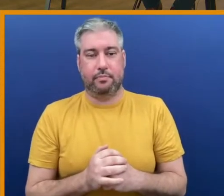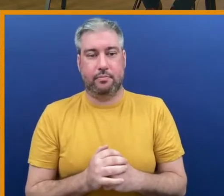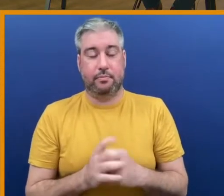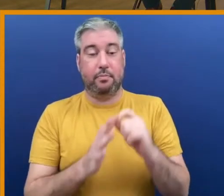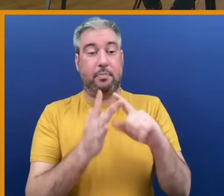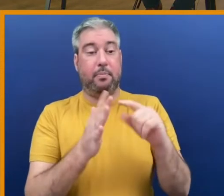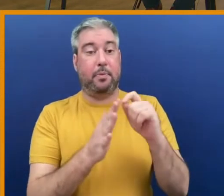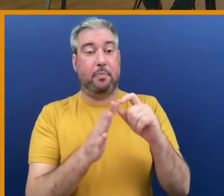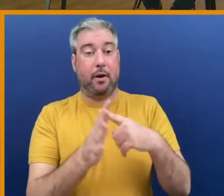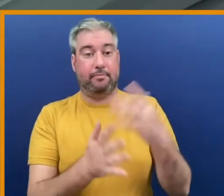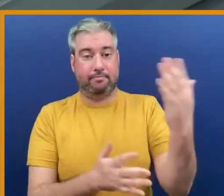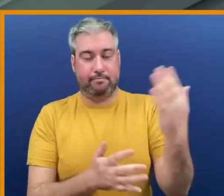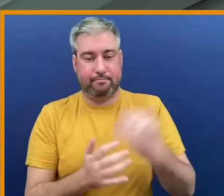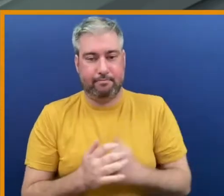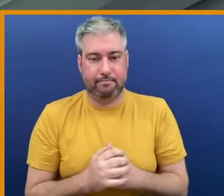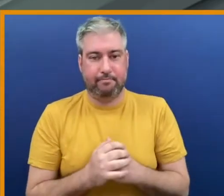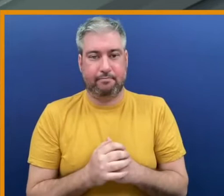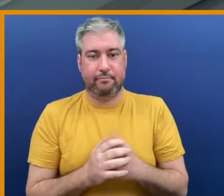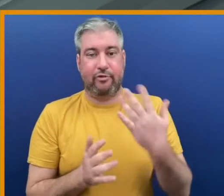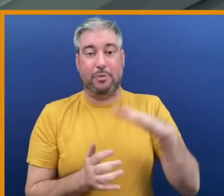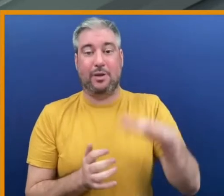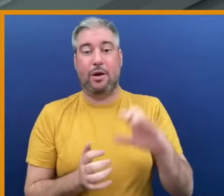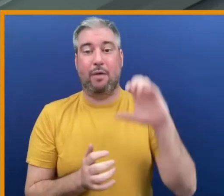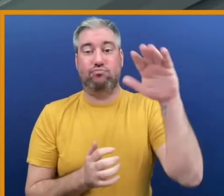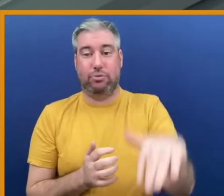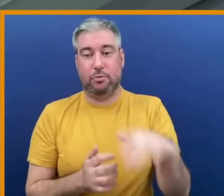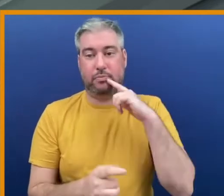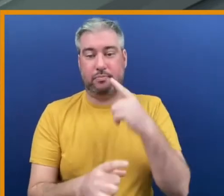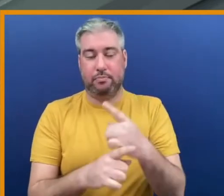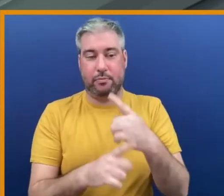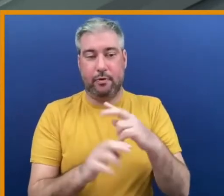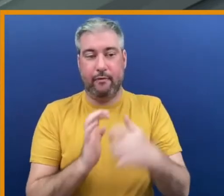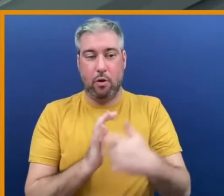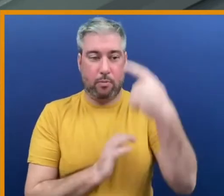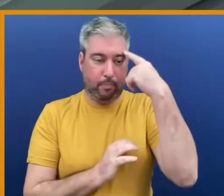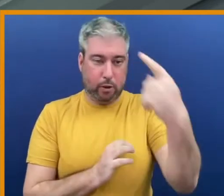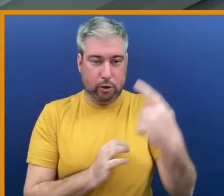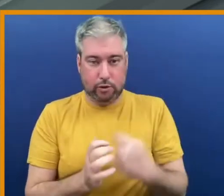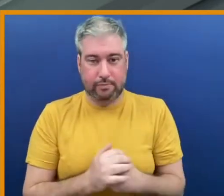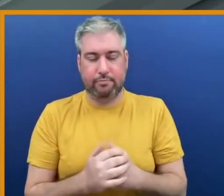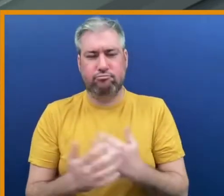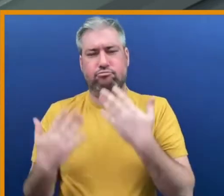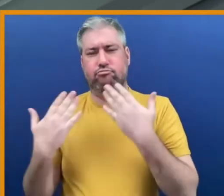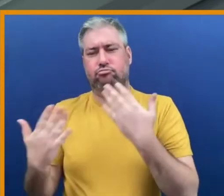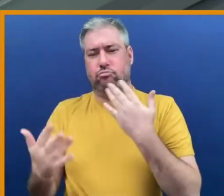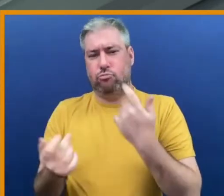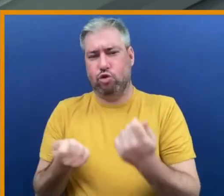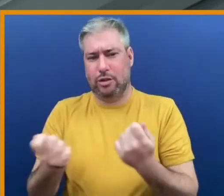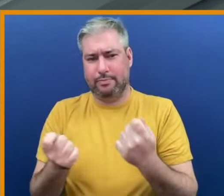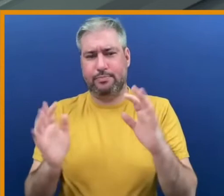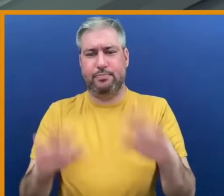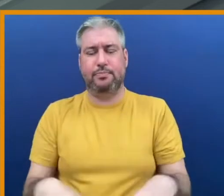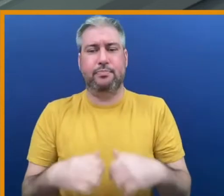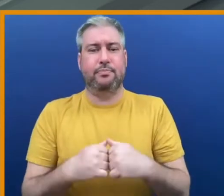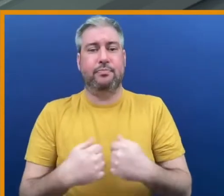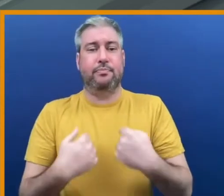Thank you very much, Chair. And I'm the parliamentary candidate for South Cambridgeshire, and also with Keith